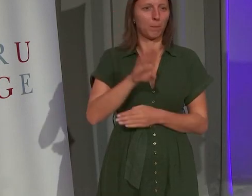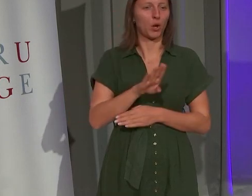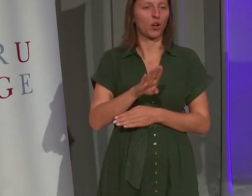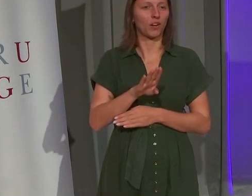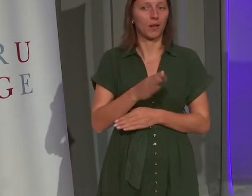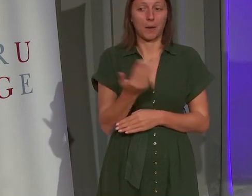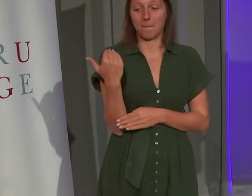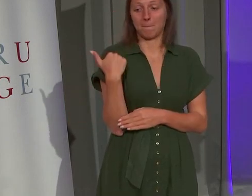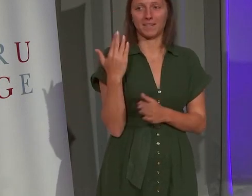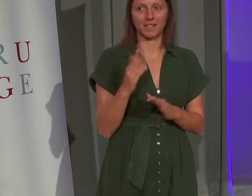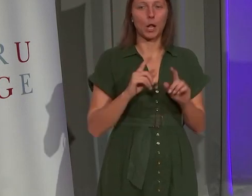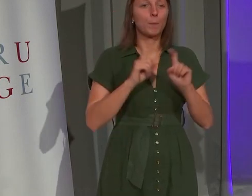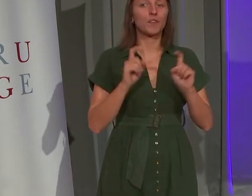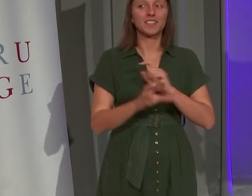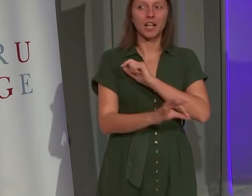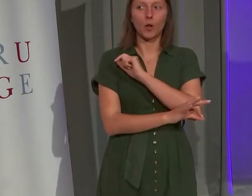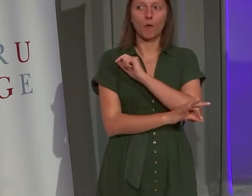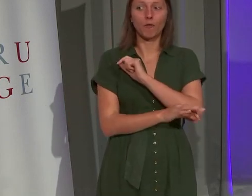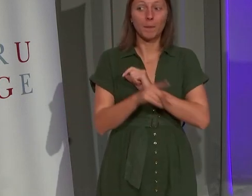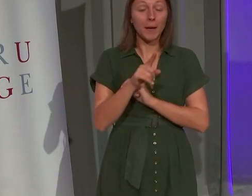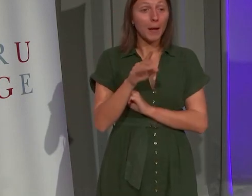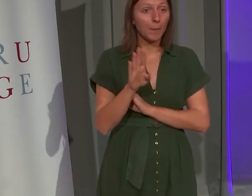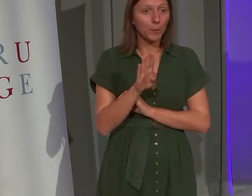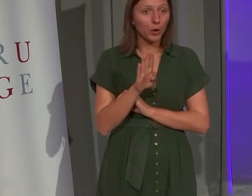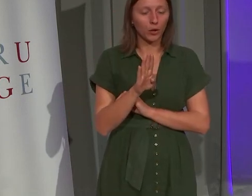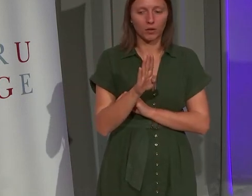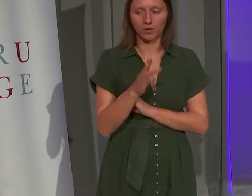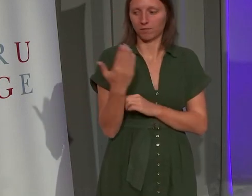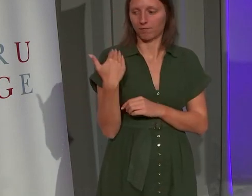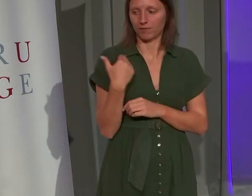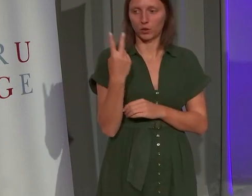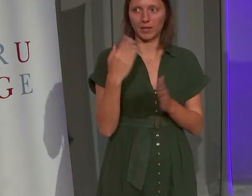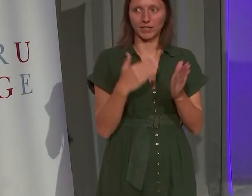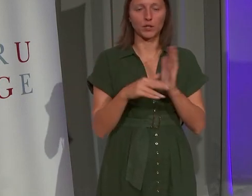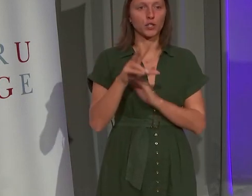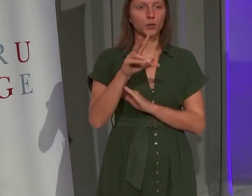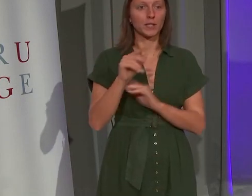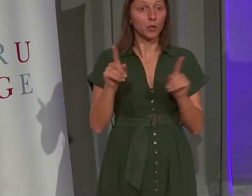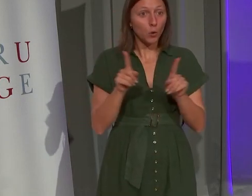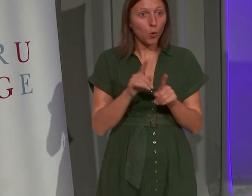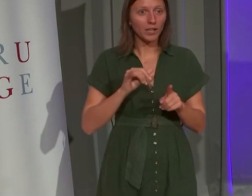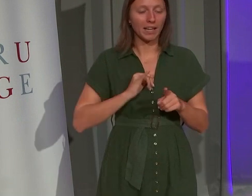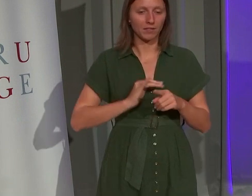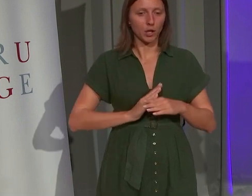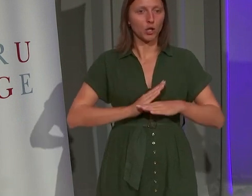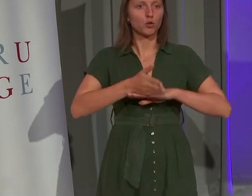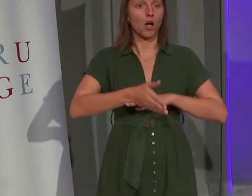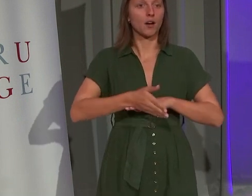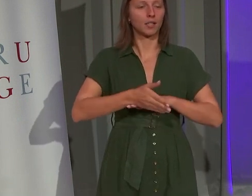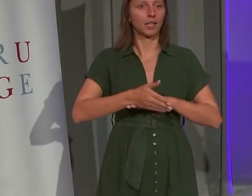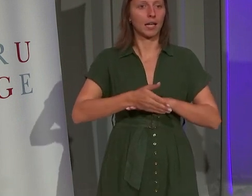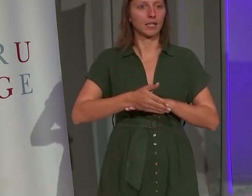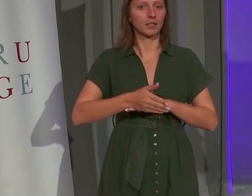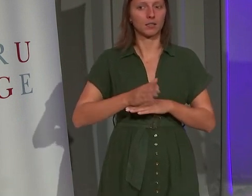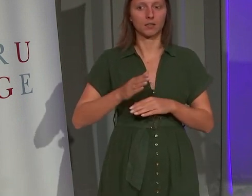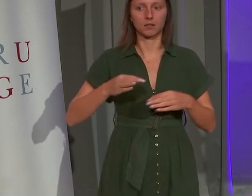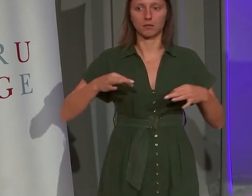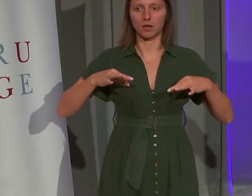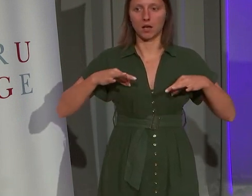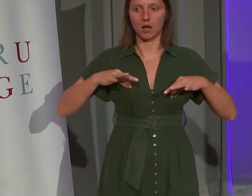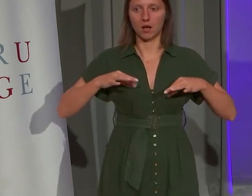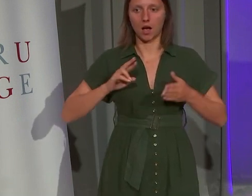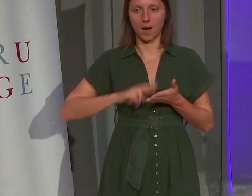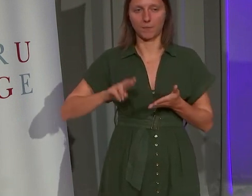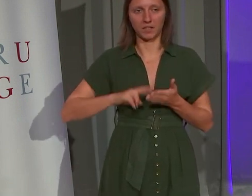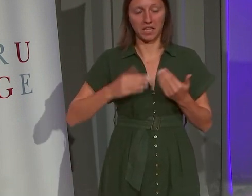let's look a bit further in Flanders. Let's look at Bruges. Bruges, since 2020, has an accessibility